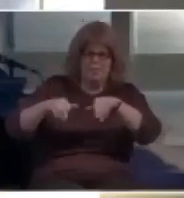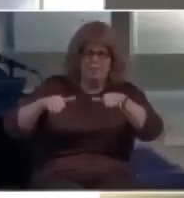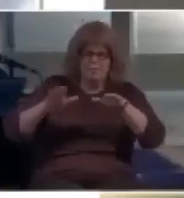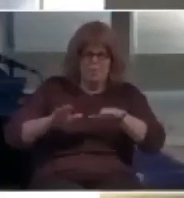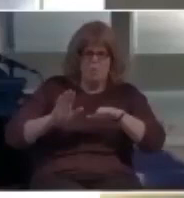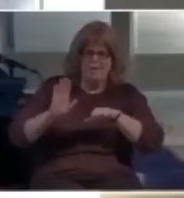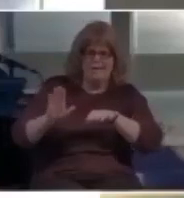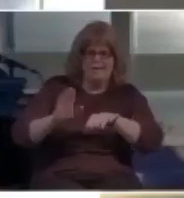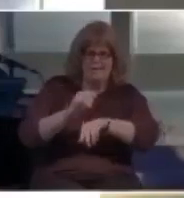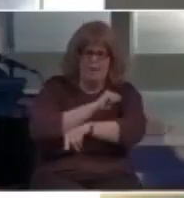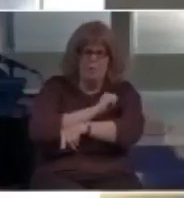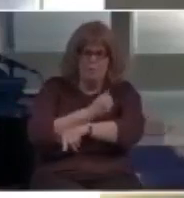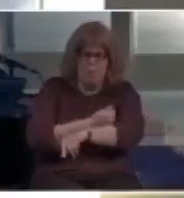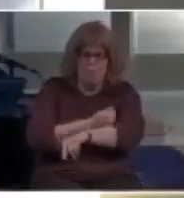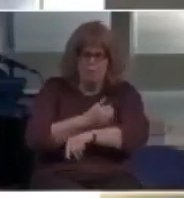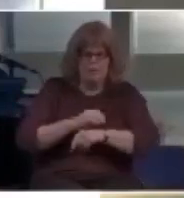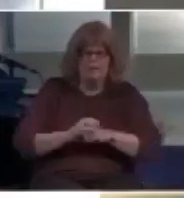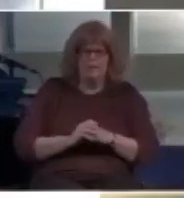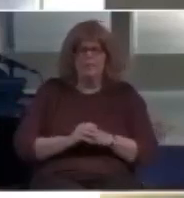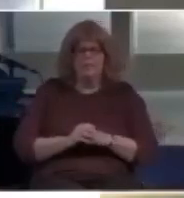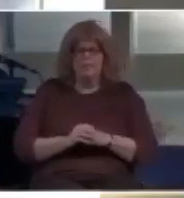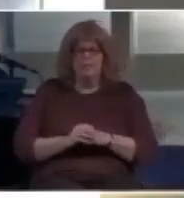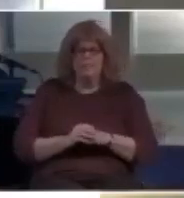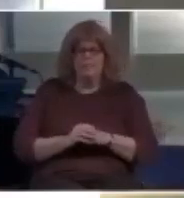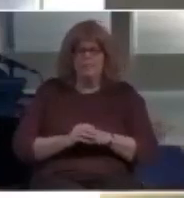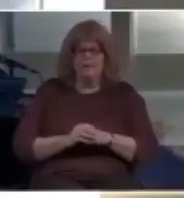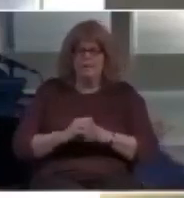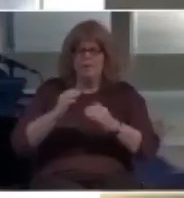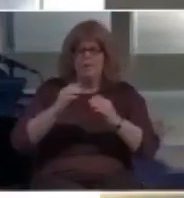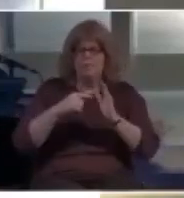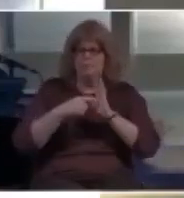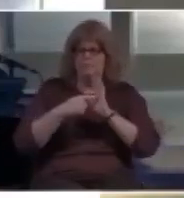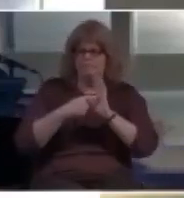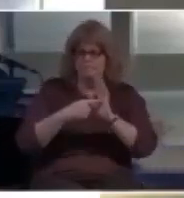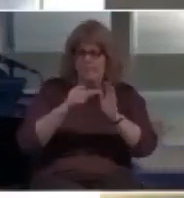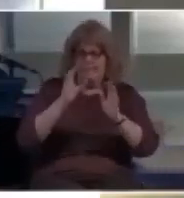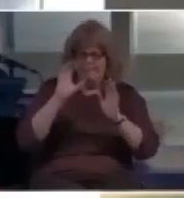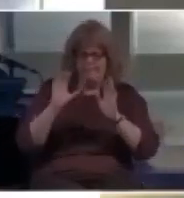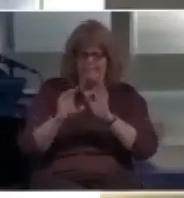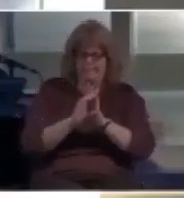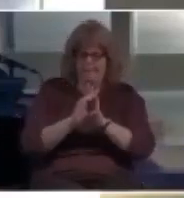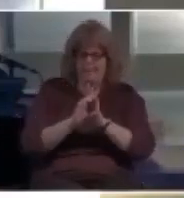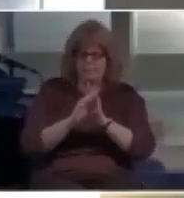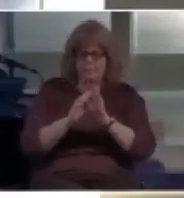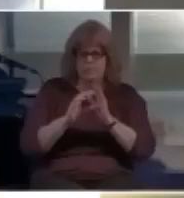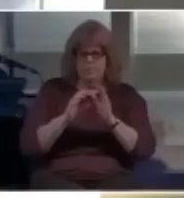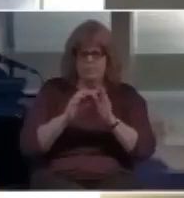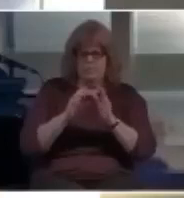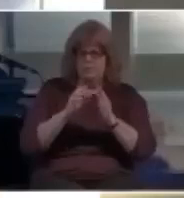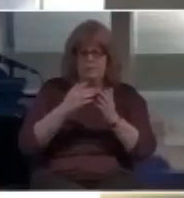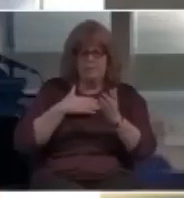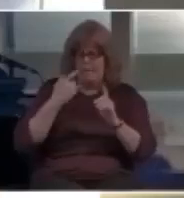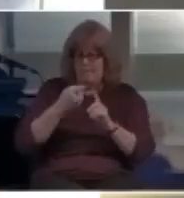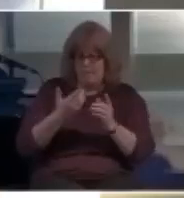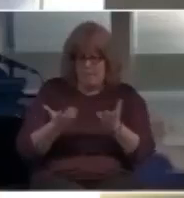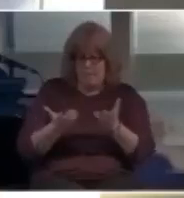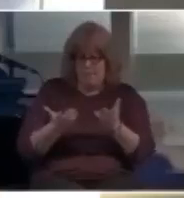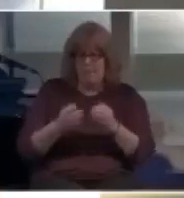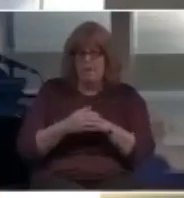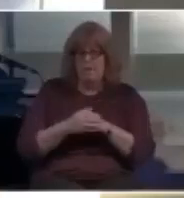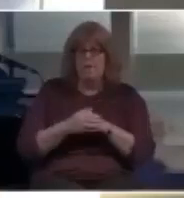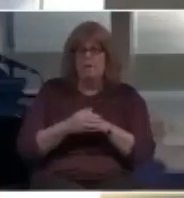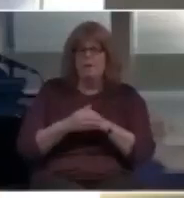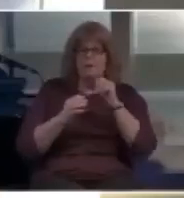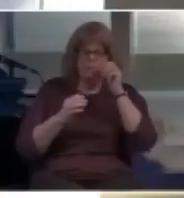authority. And so he paints this picture of, again, what's my point? It's